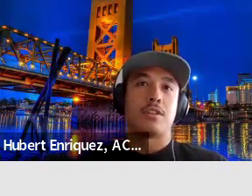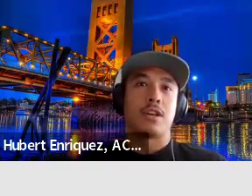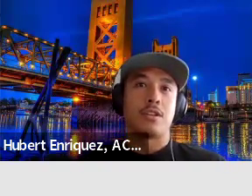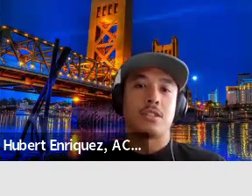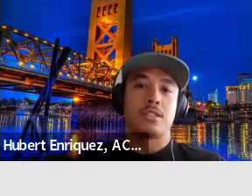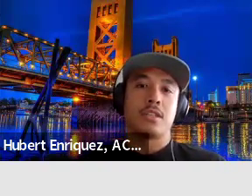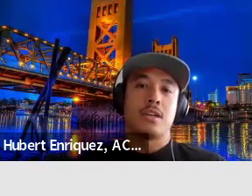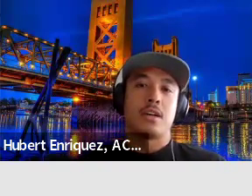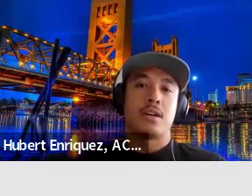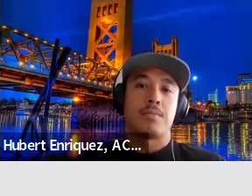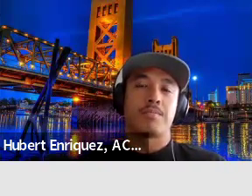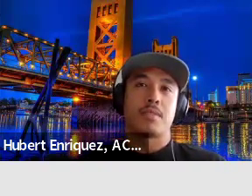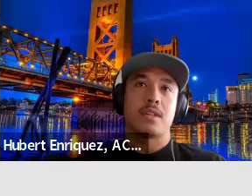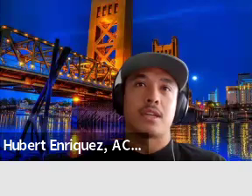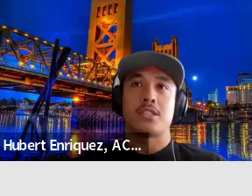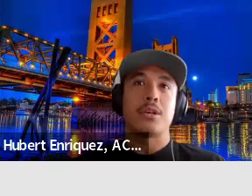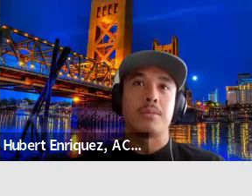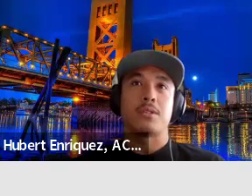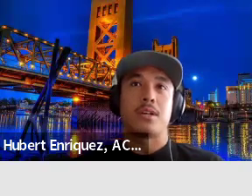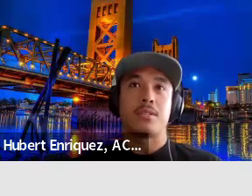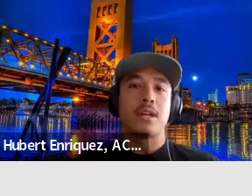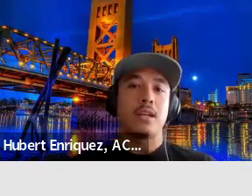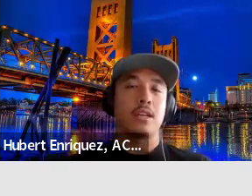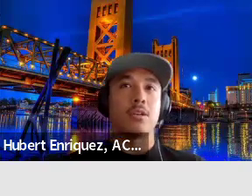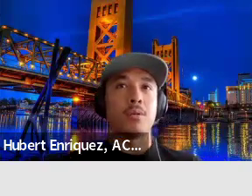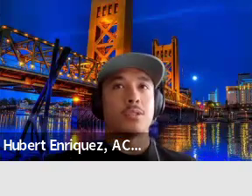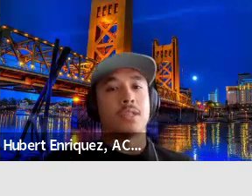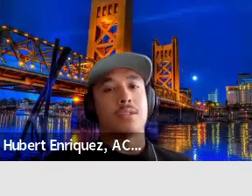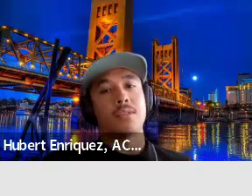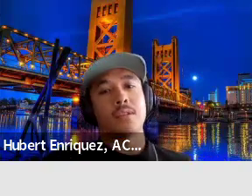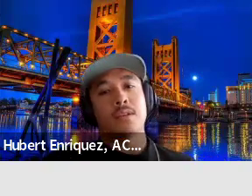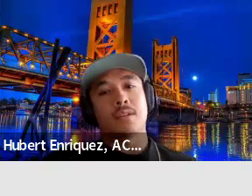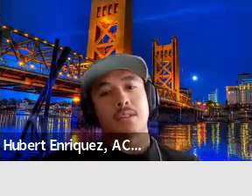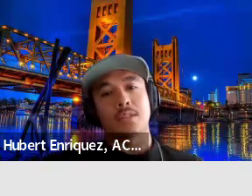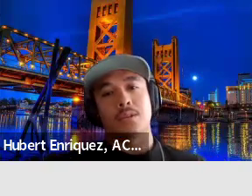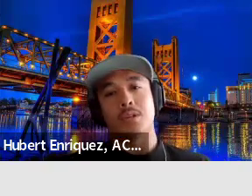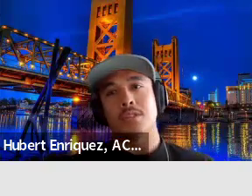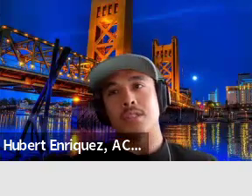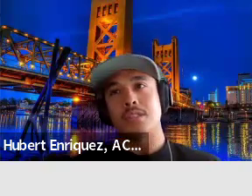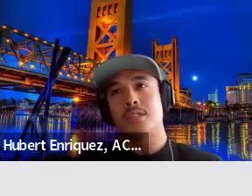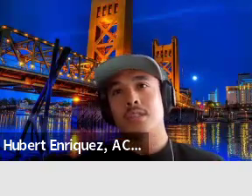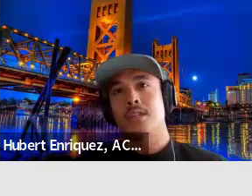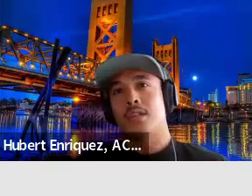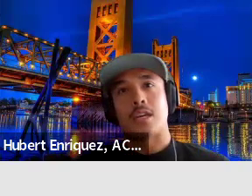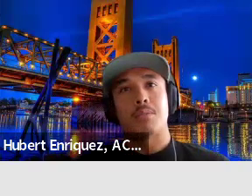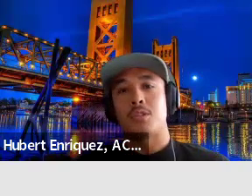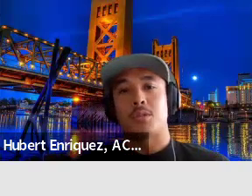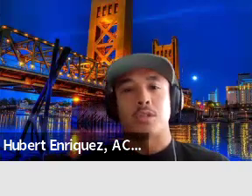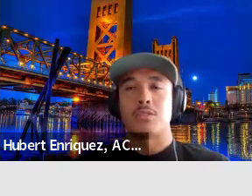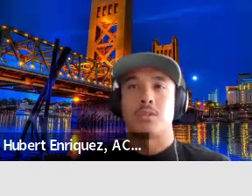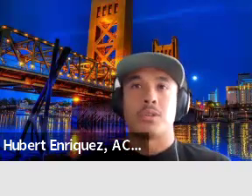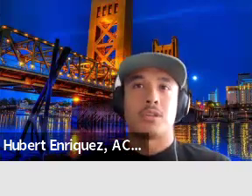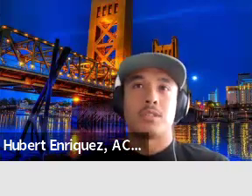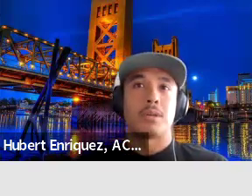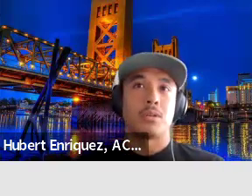protect yourself and others, and consider your mental health, right? And your emotional health, right? So emergencies can be